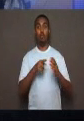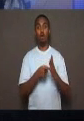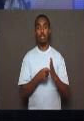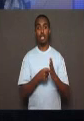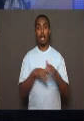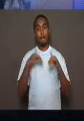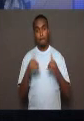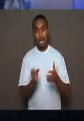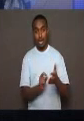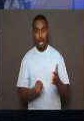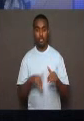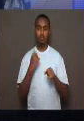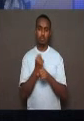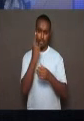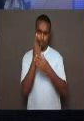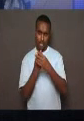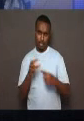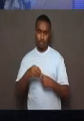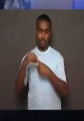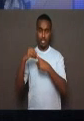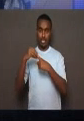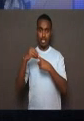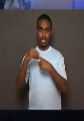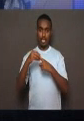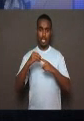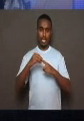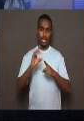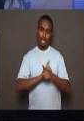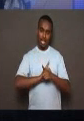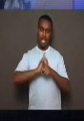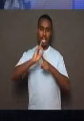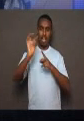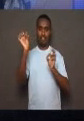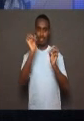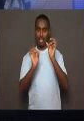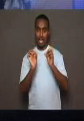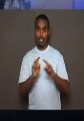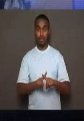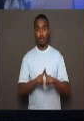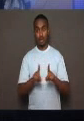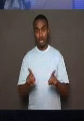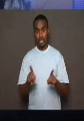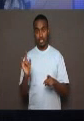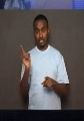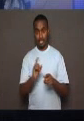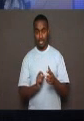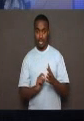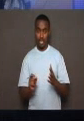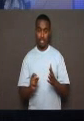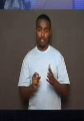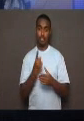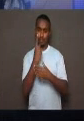A playwright works specifically on live theater, whereas a screenwriter